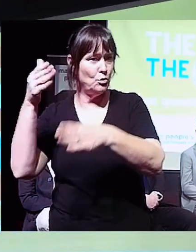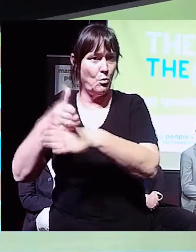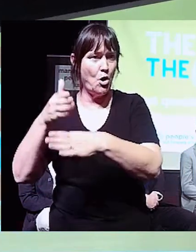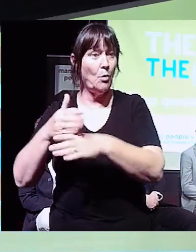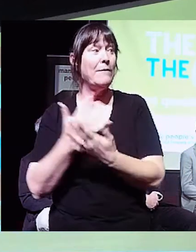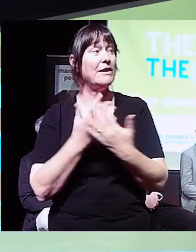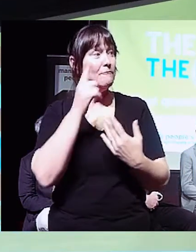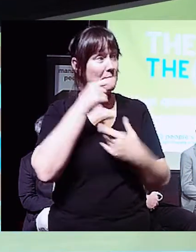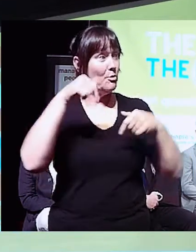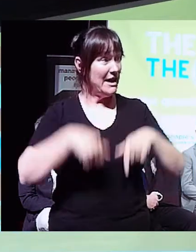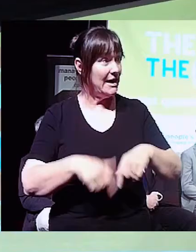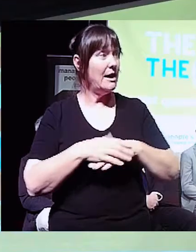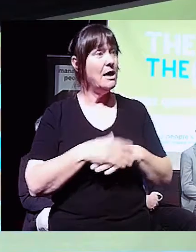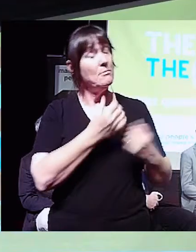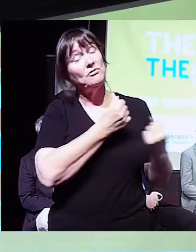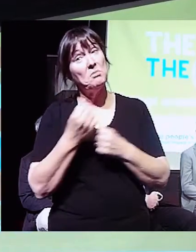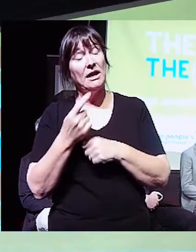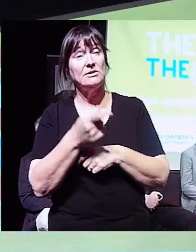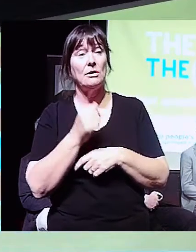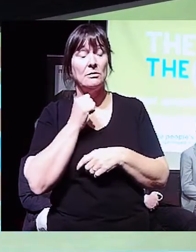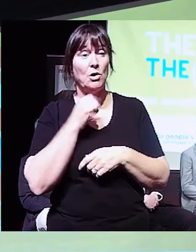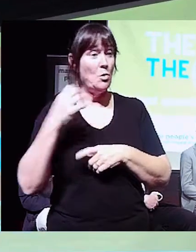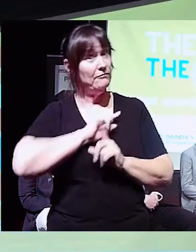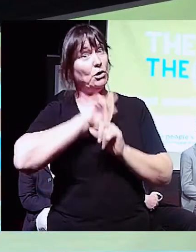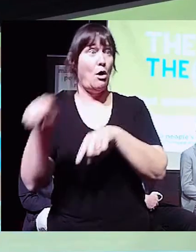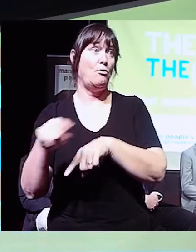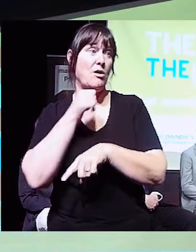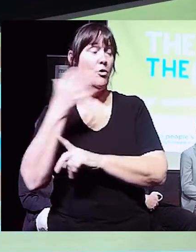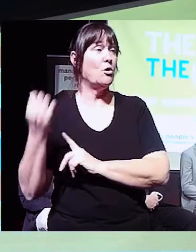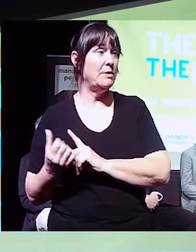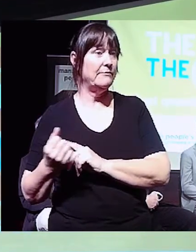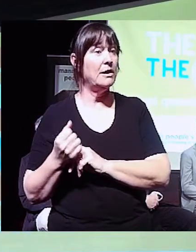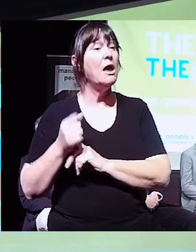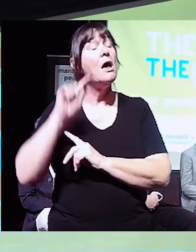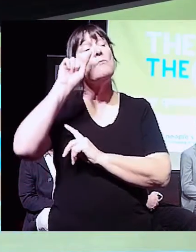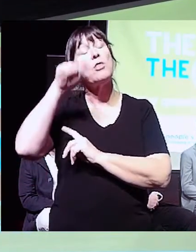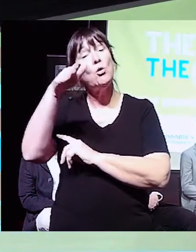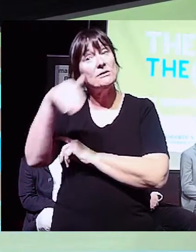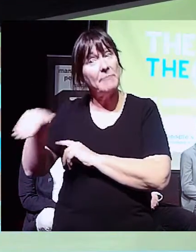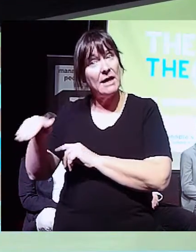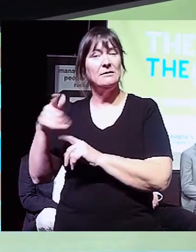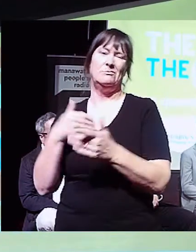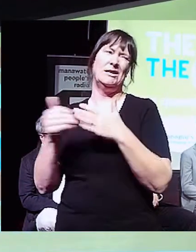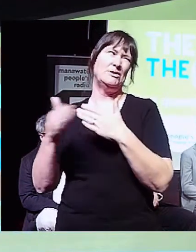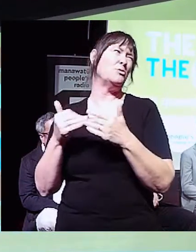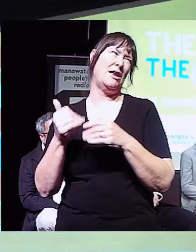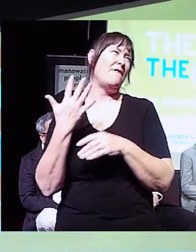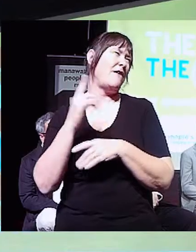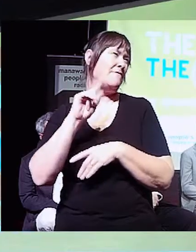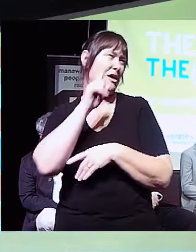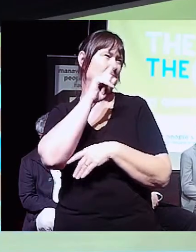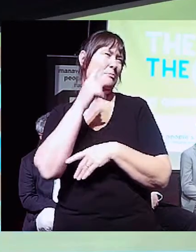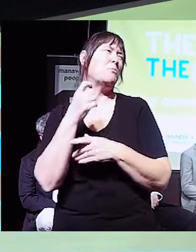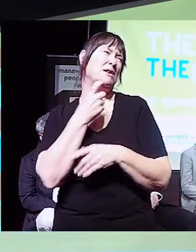need. If we need to bring some in, we can bring some in. But certainly, as far as Hawke's Bay is concerned, I think we can sort out that 5,000 short problem